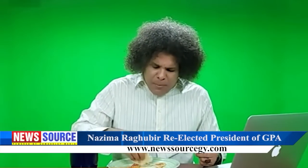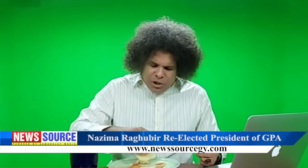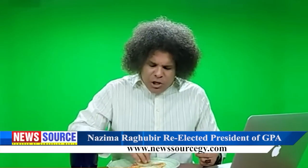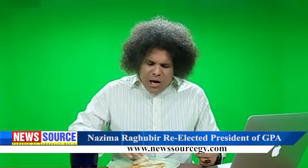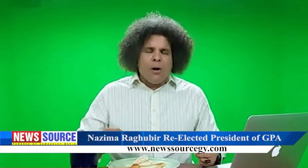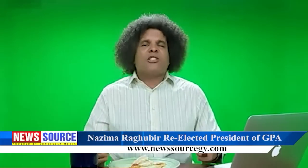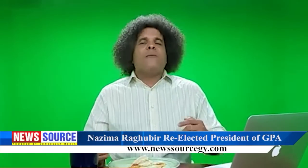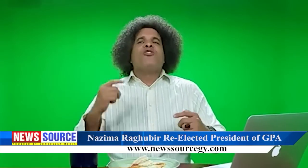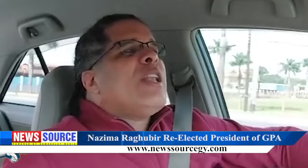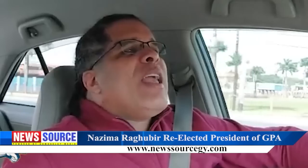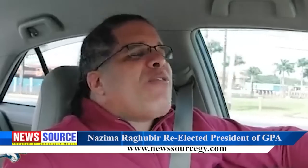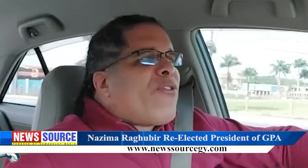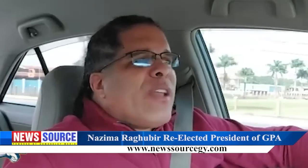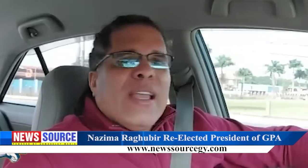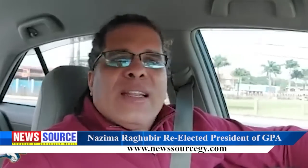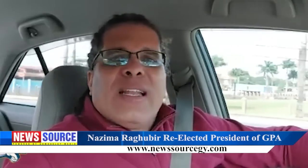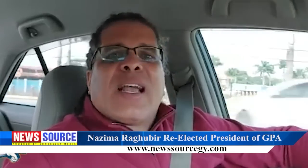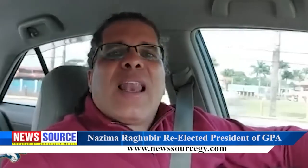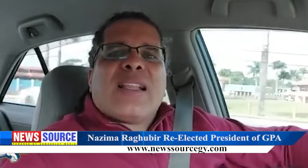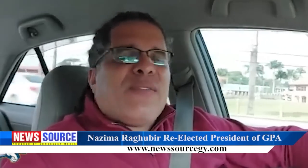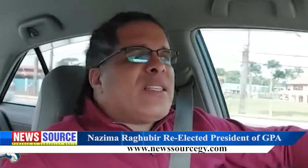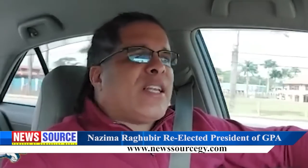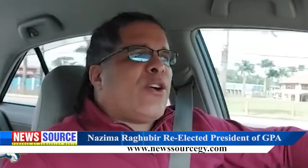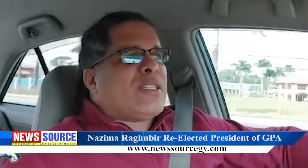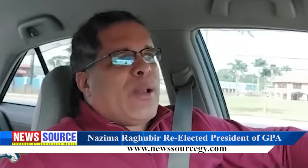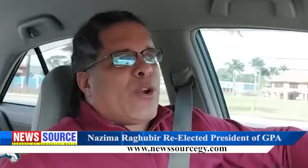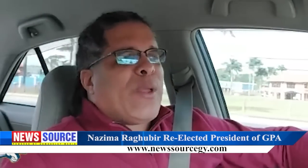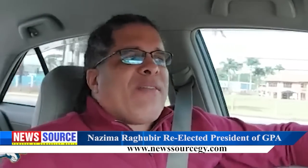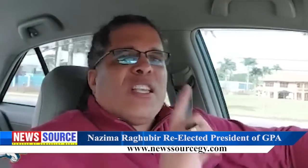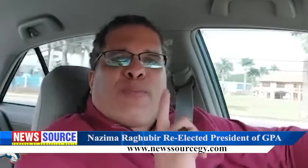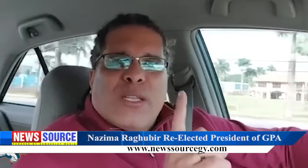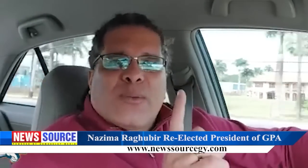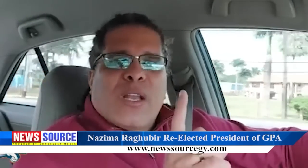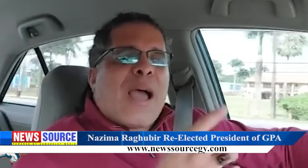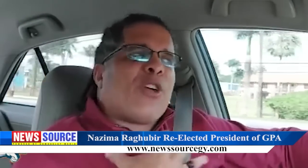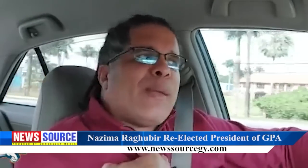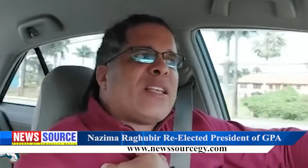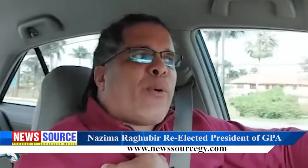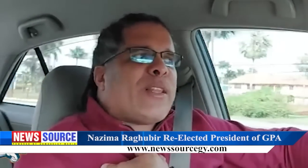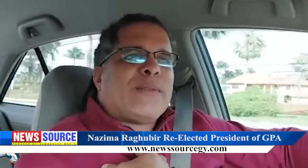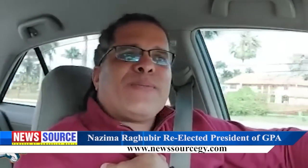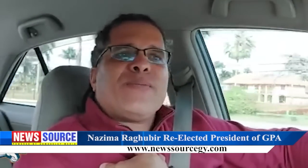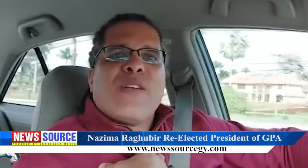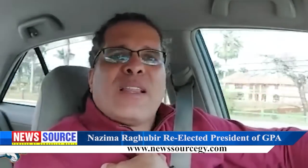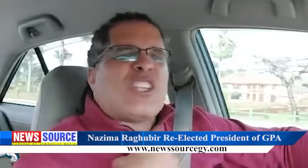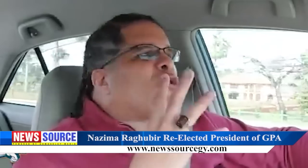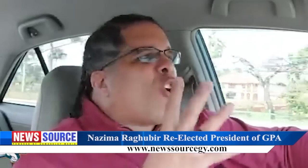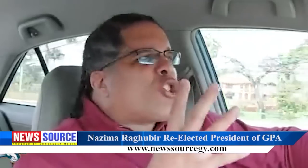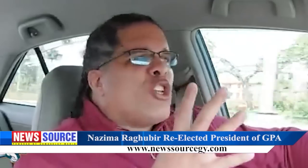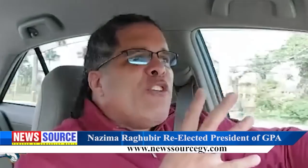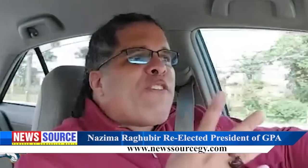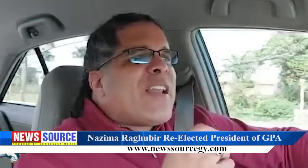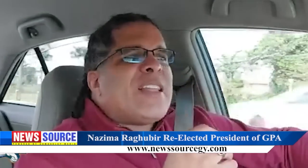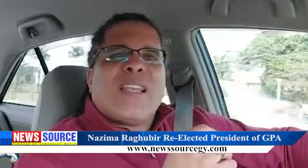by going to the court. Rodriguez wanted the court to put a hold to the elections until he was accepted as a member of the